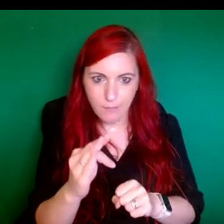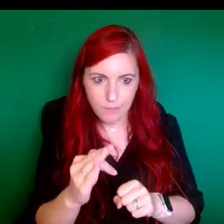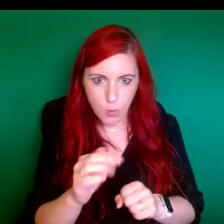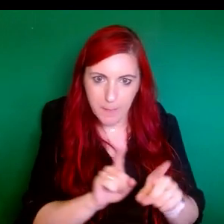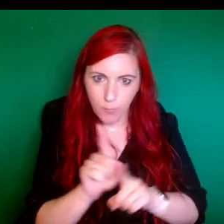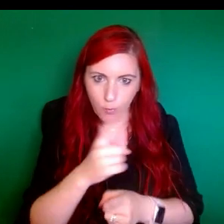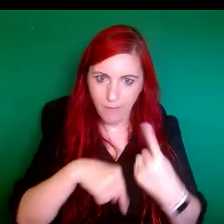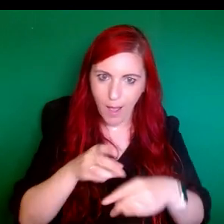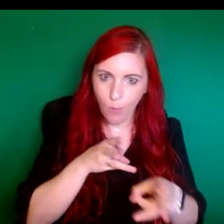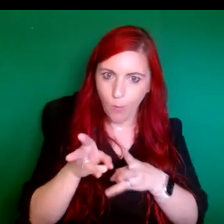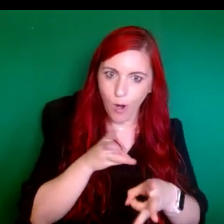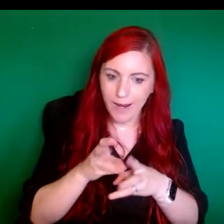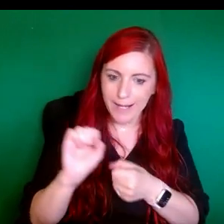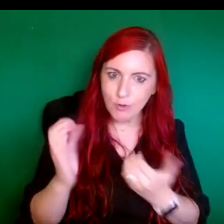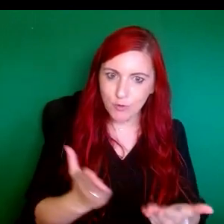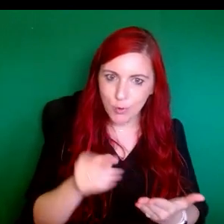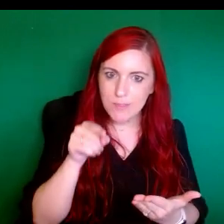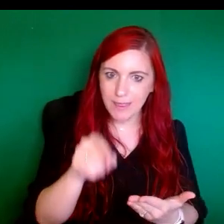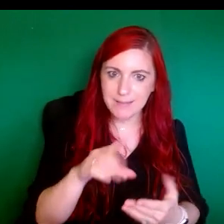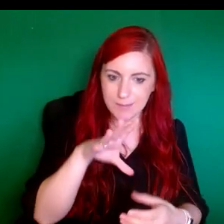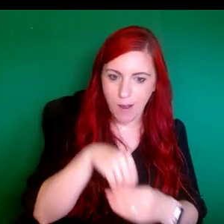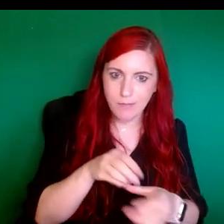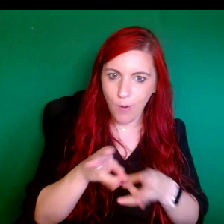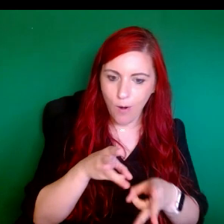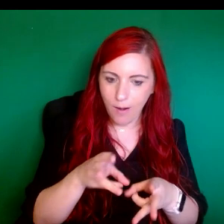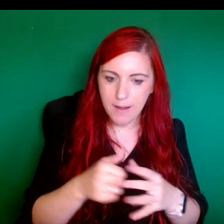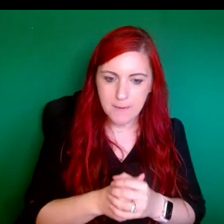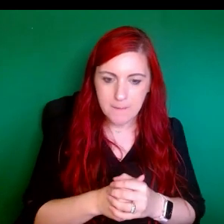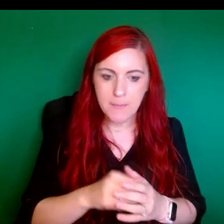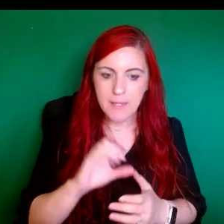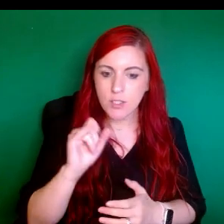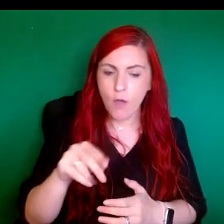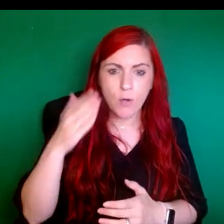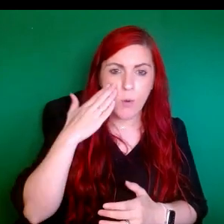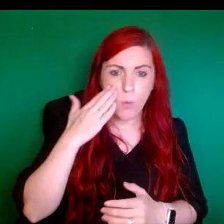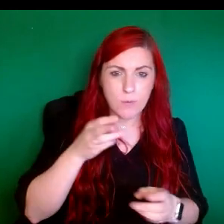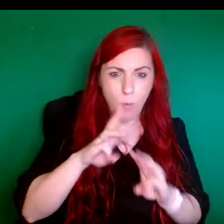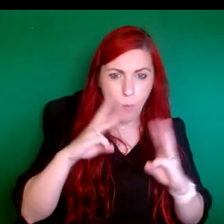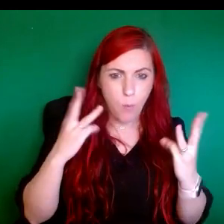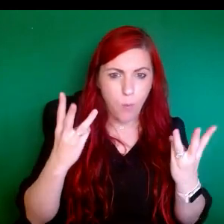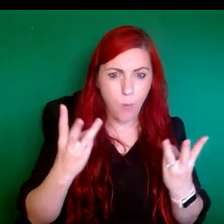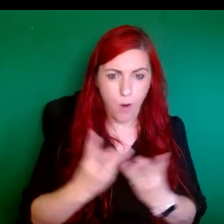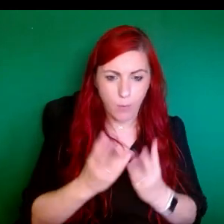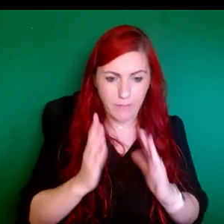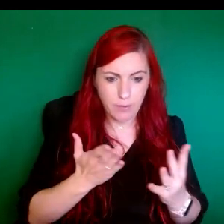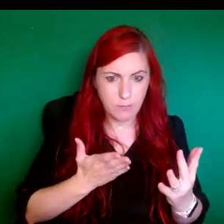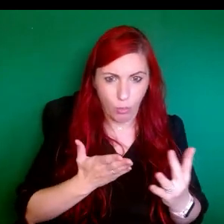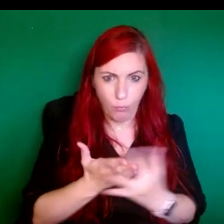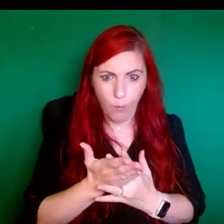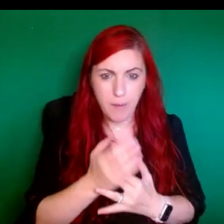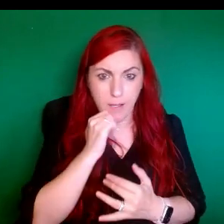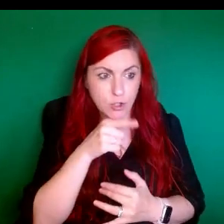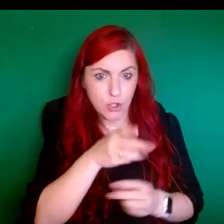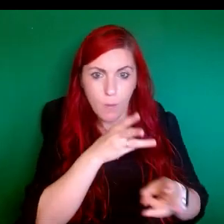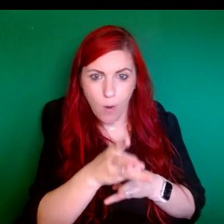care that has been key to advancing our work in this area across our whole organisation. Sharon knows that world we operate in, as she